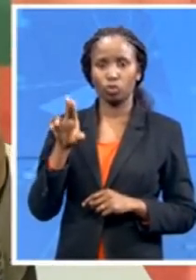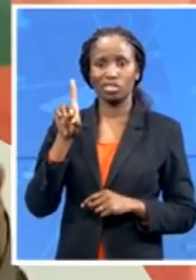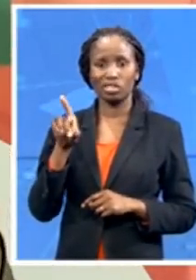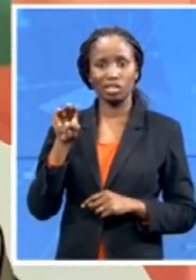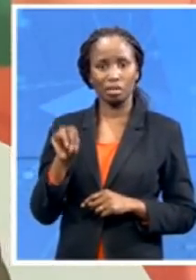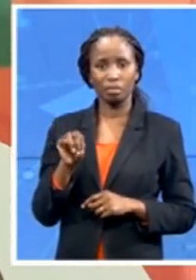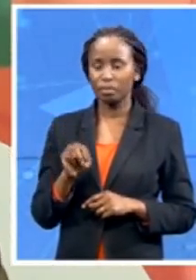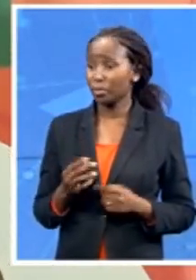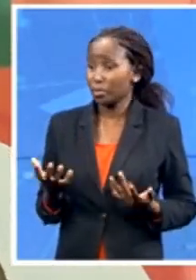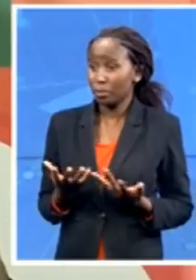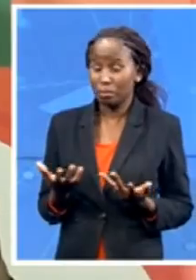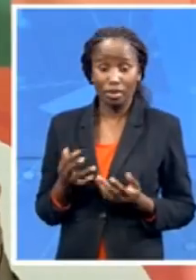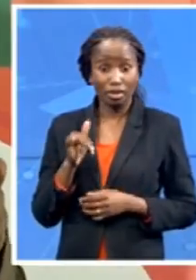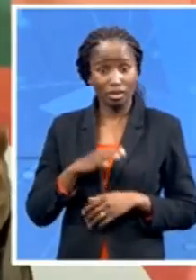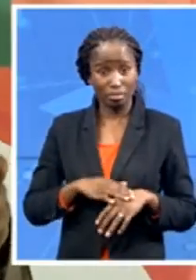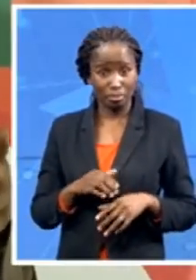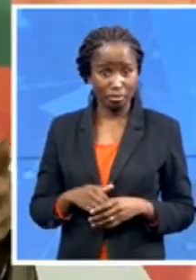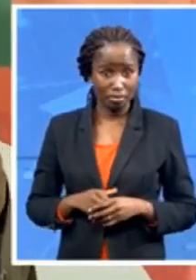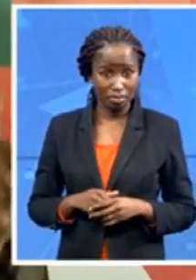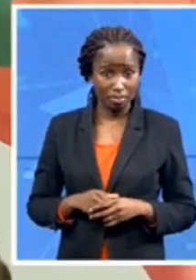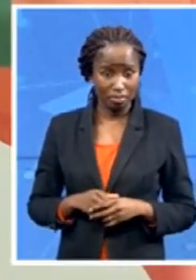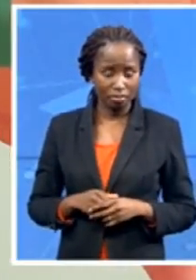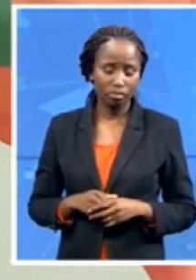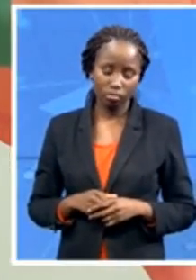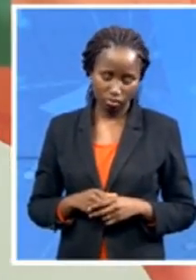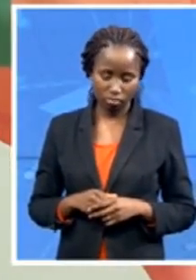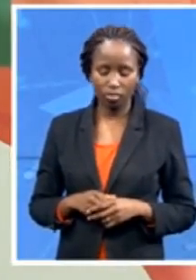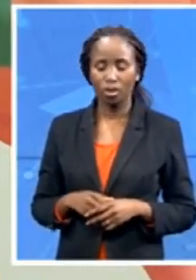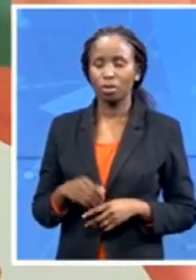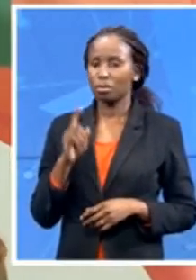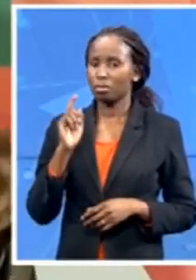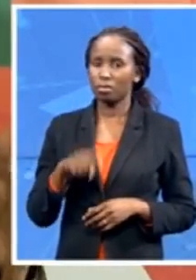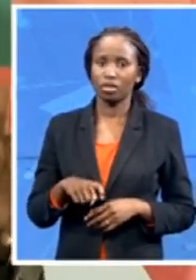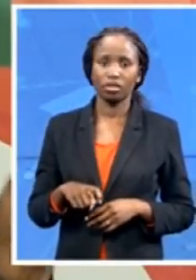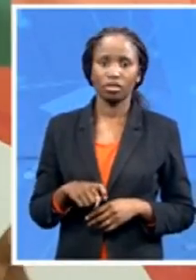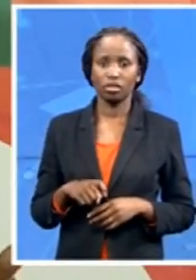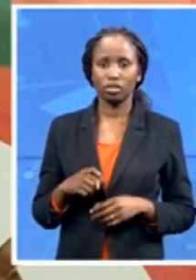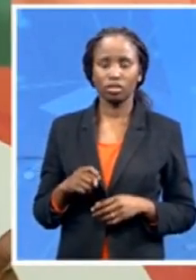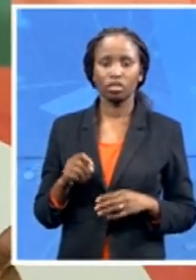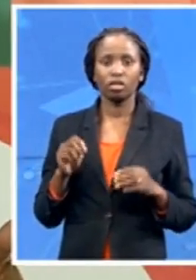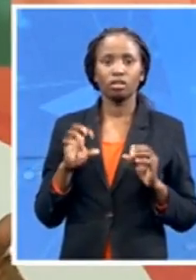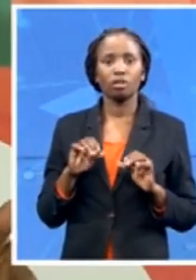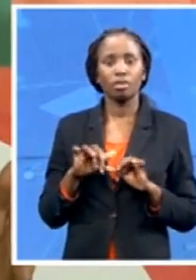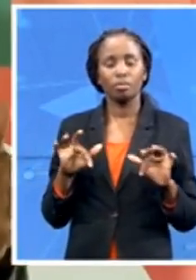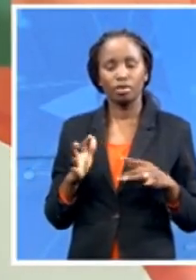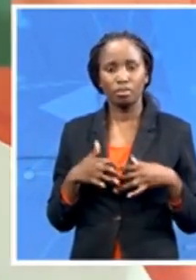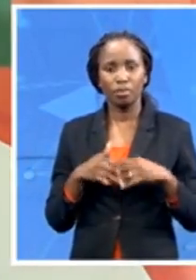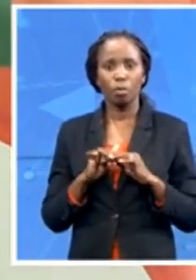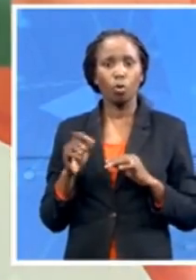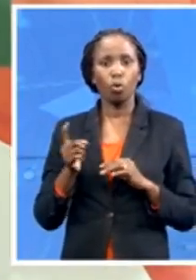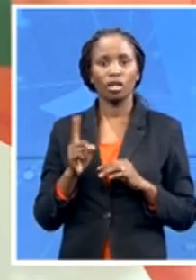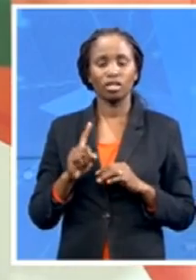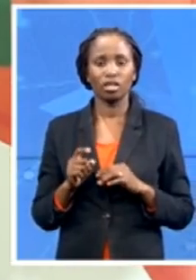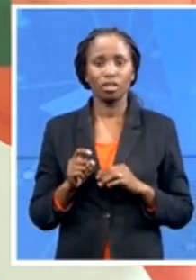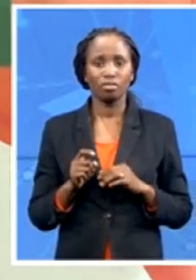Masi avoideni ndo babantu bafake warehouses. Kwi main street. Ile